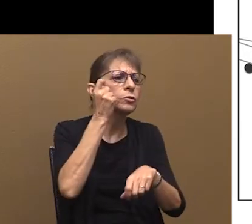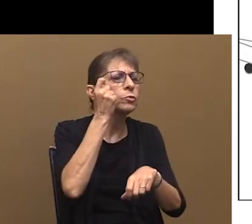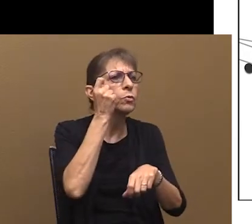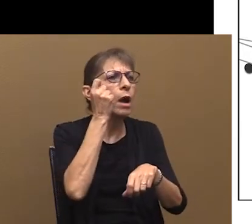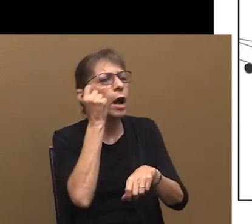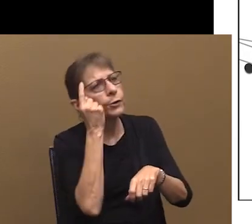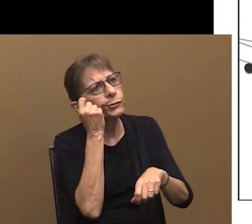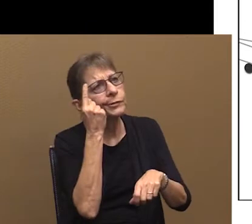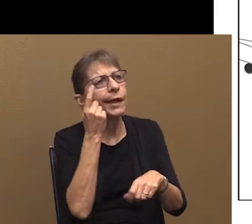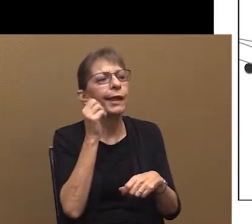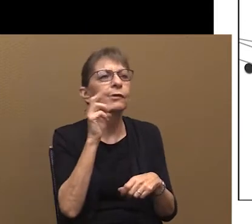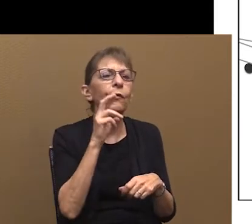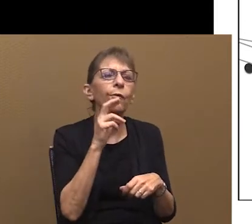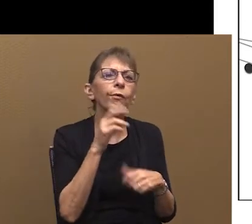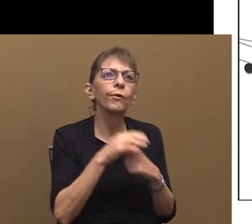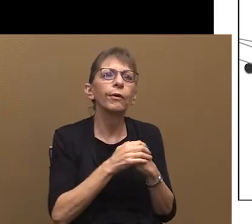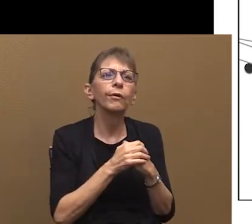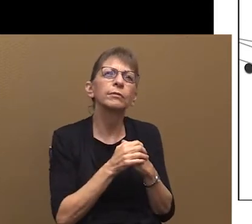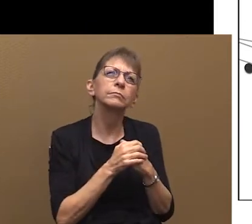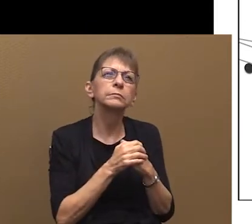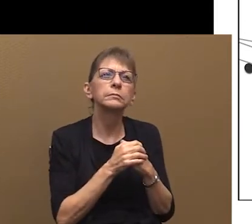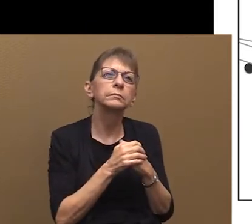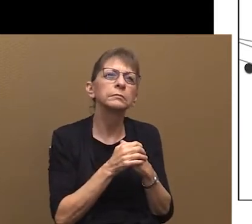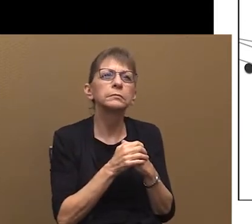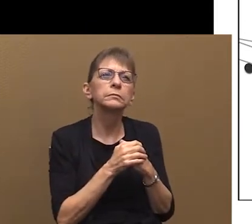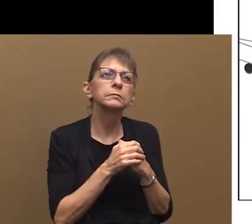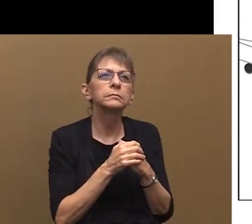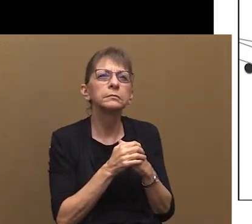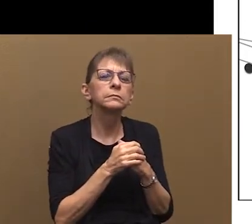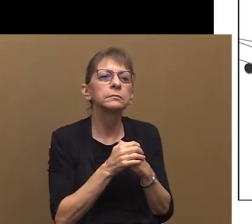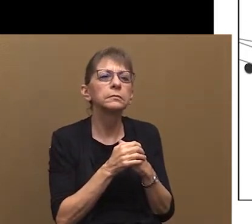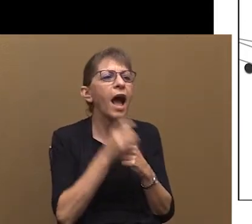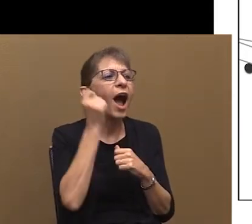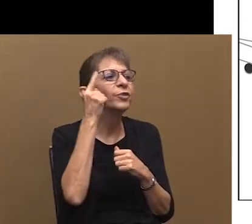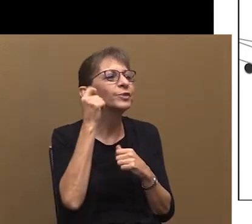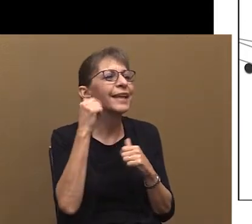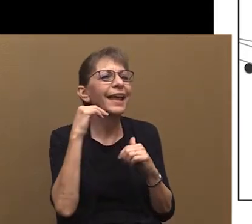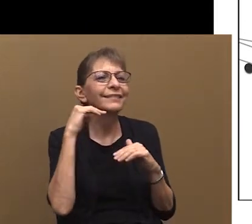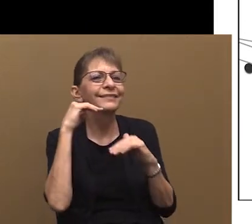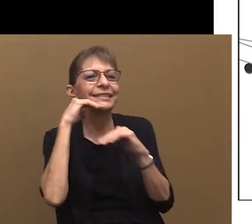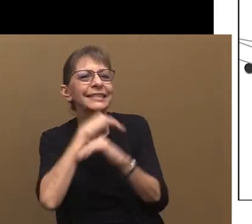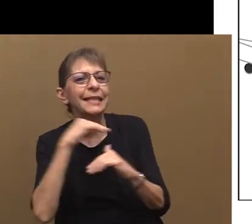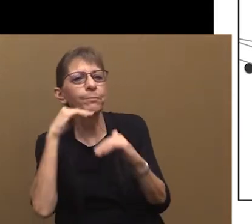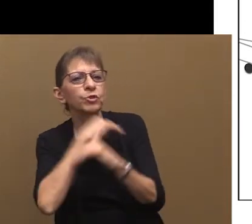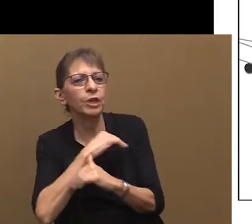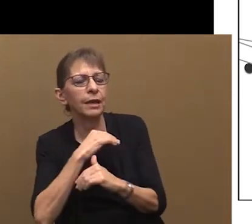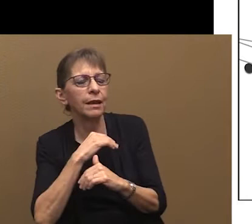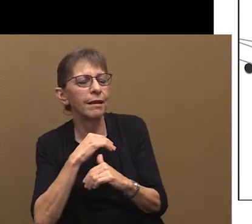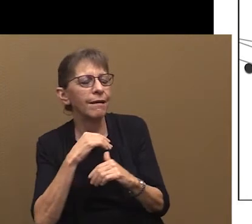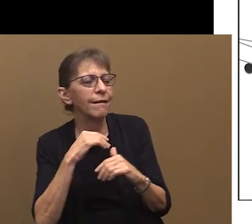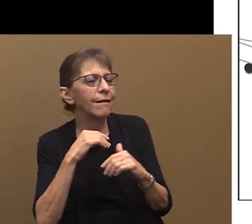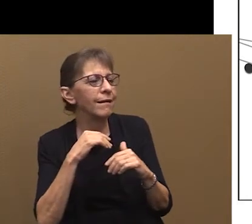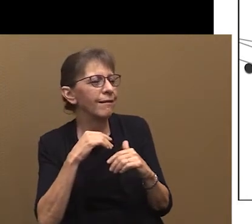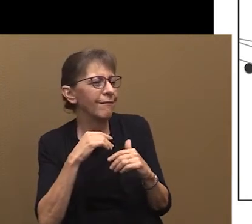understand or to understand a deception or to